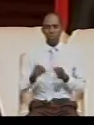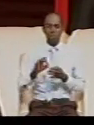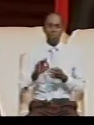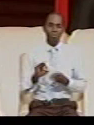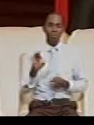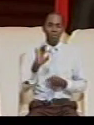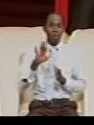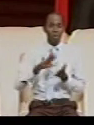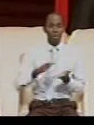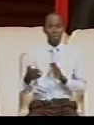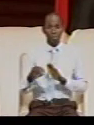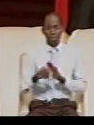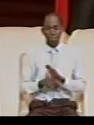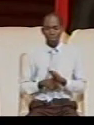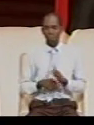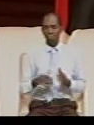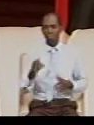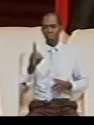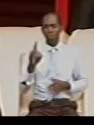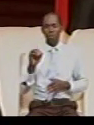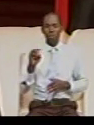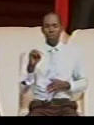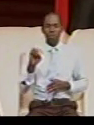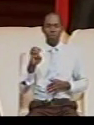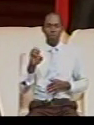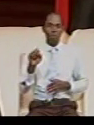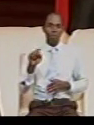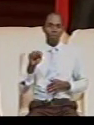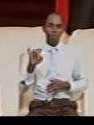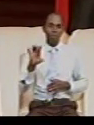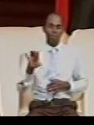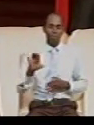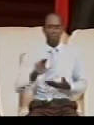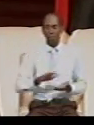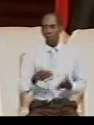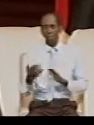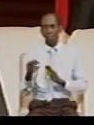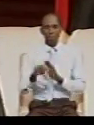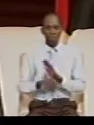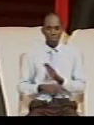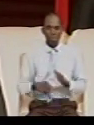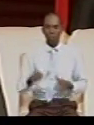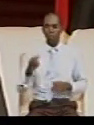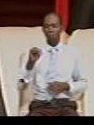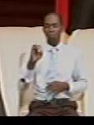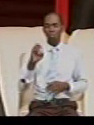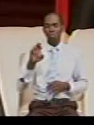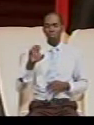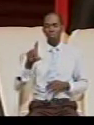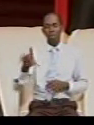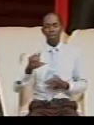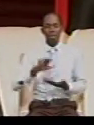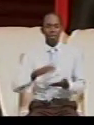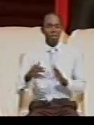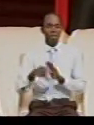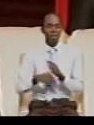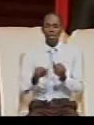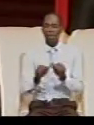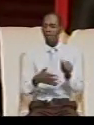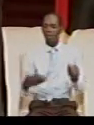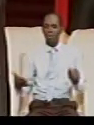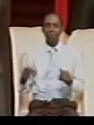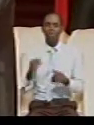and domestic deadness, moral deadness. Everything around is